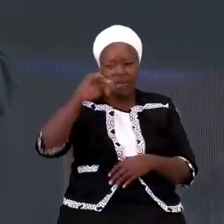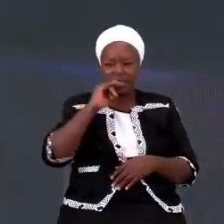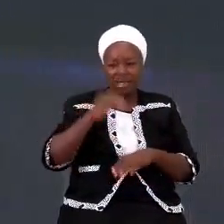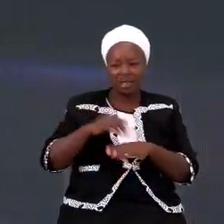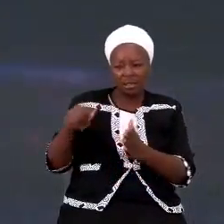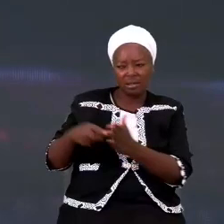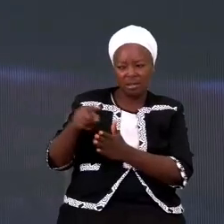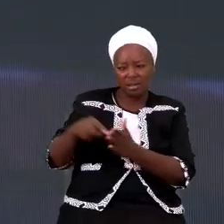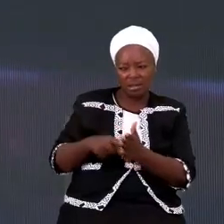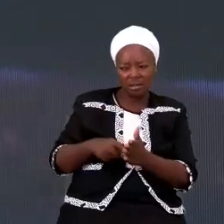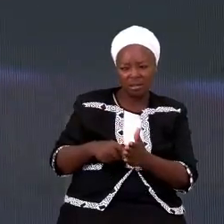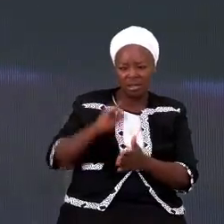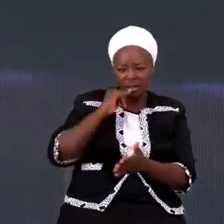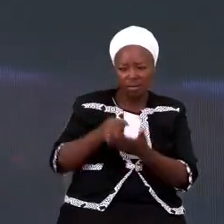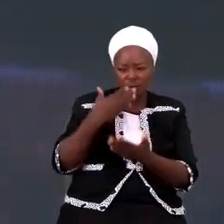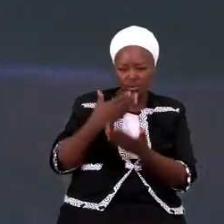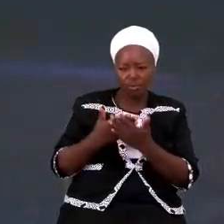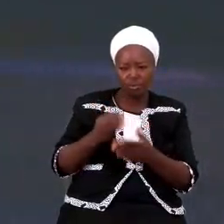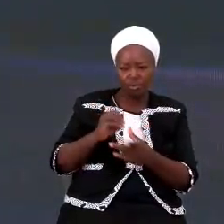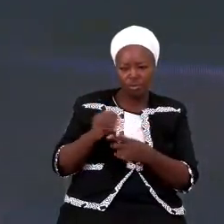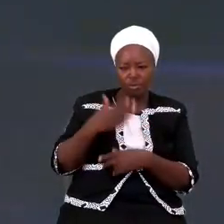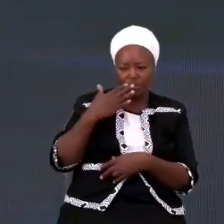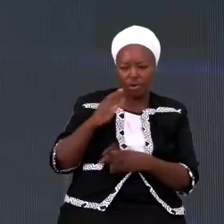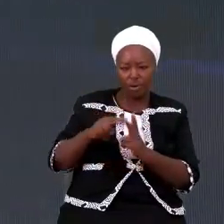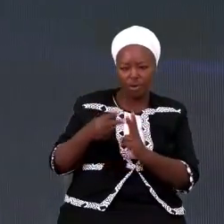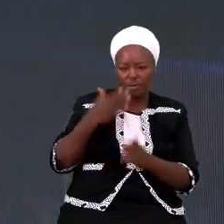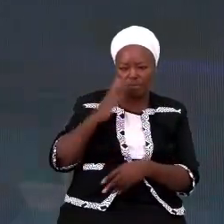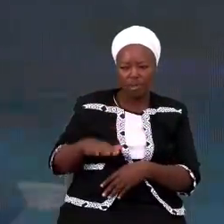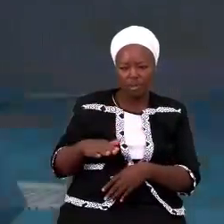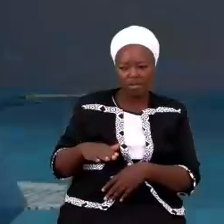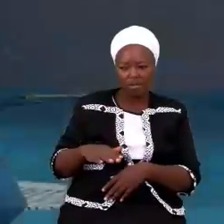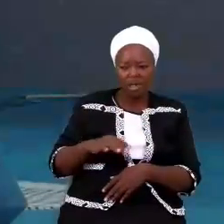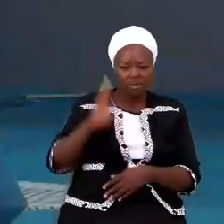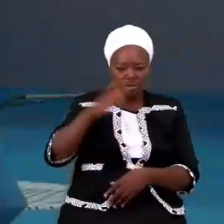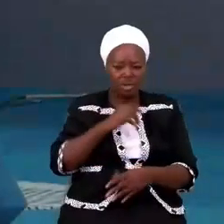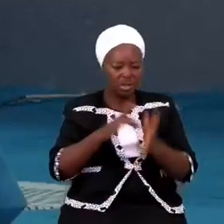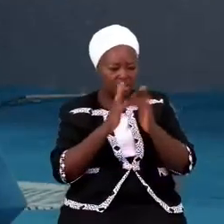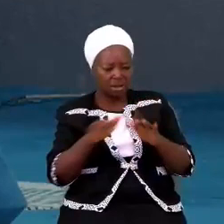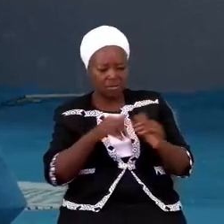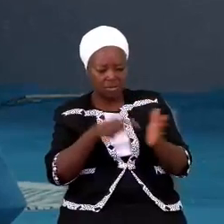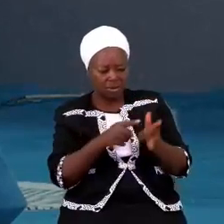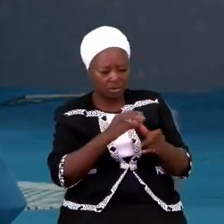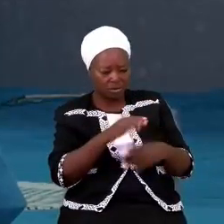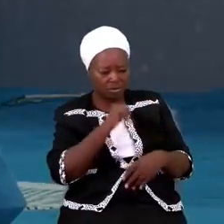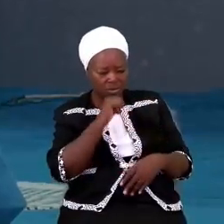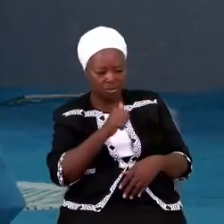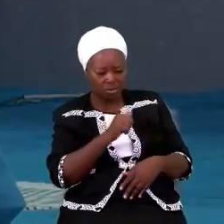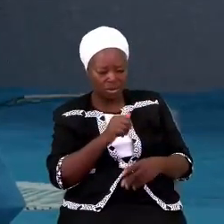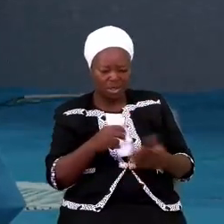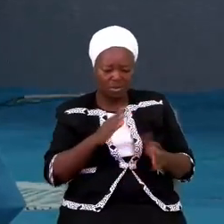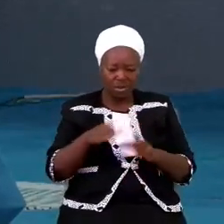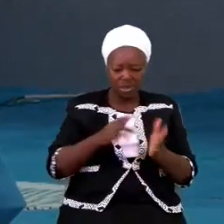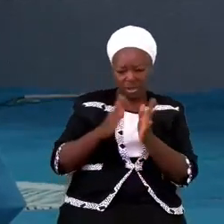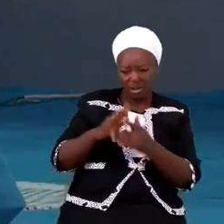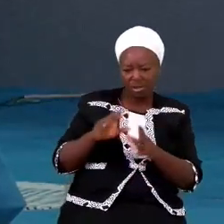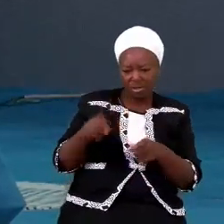this? Should a Christian go this direction? Should a Christian not go that direction? Should a Christian think of this or